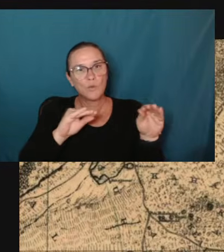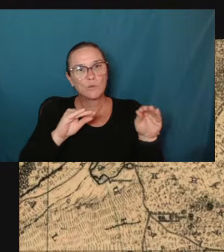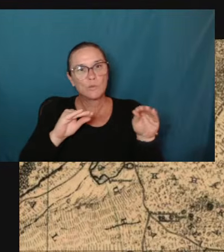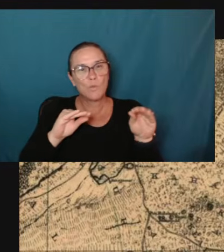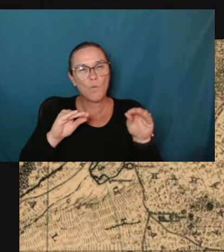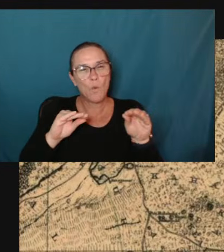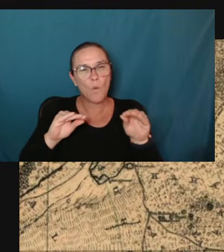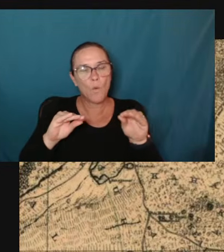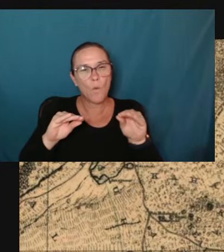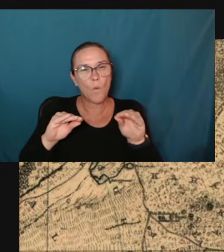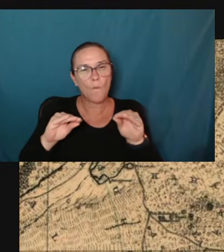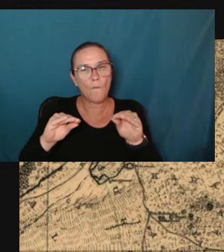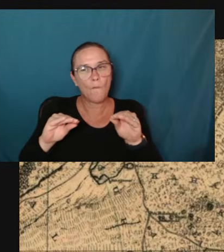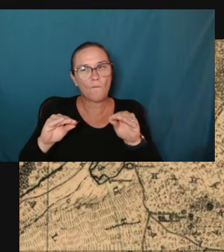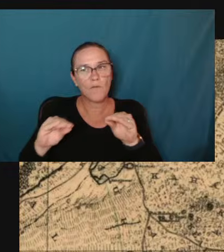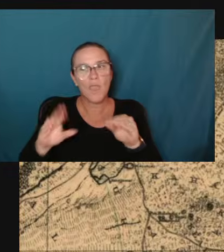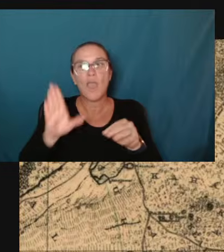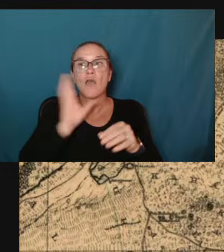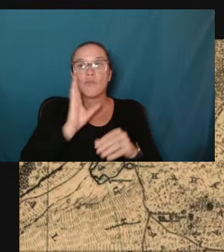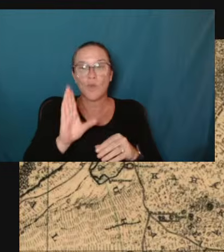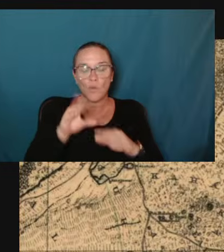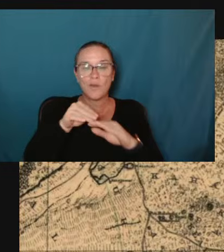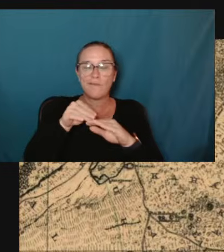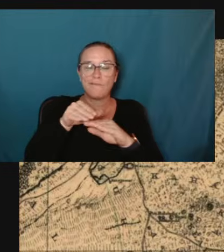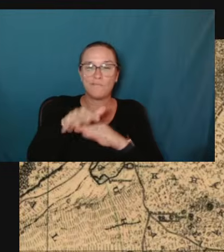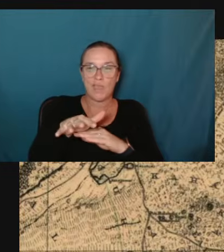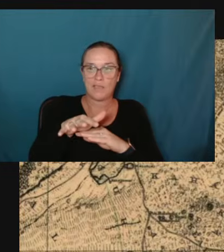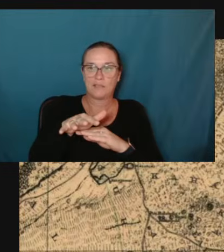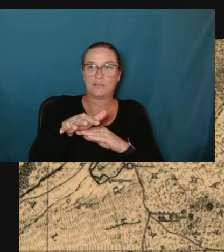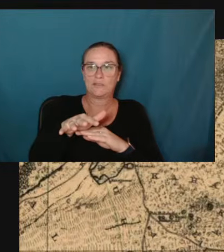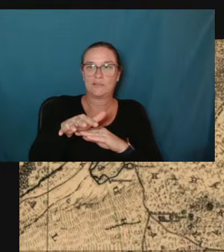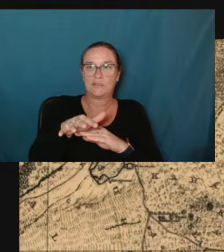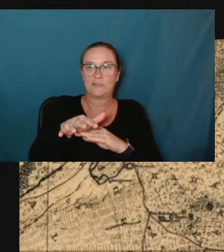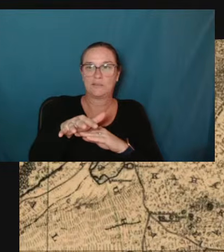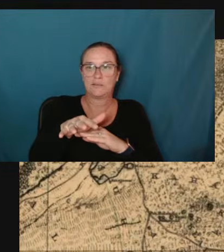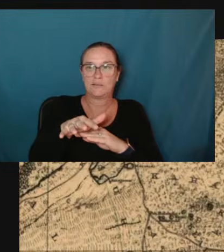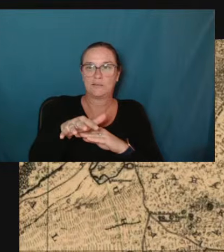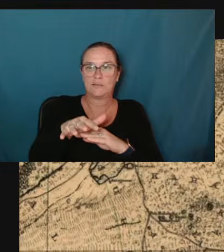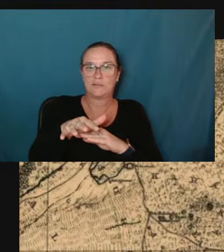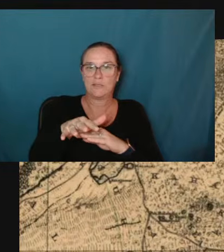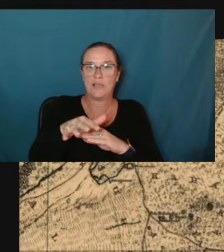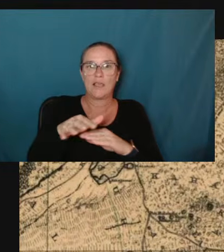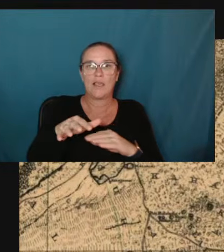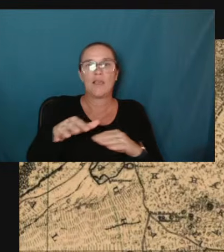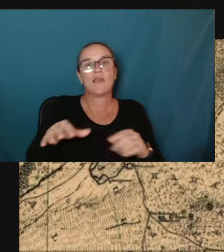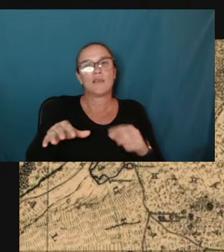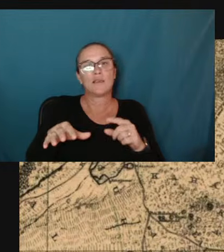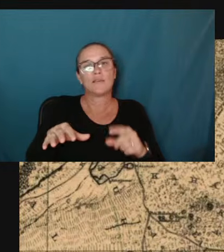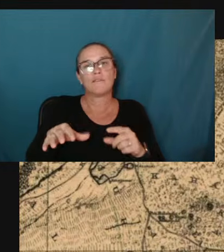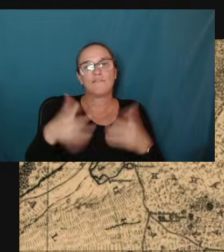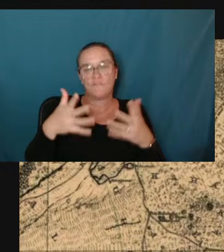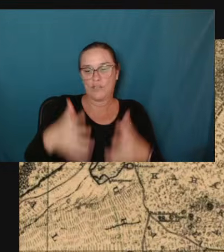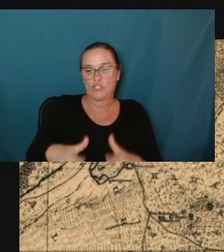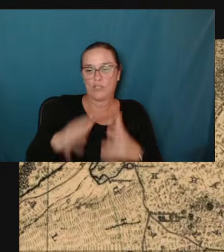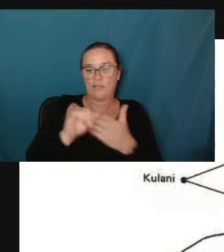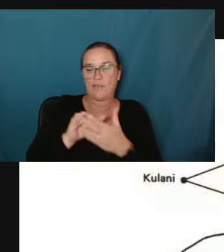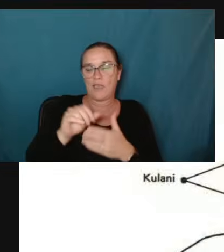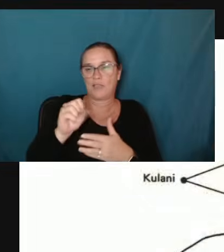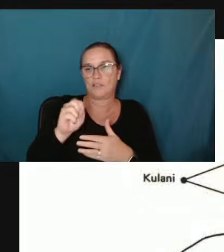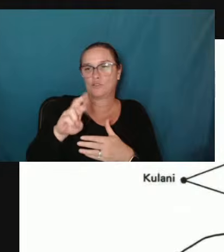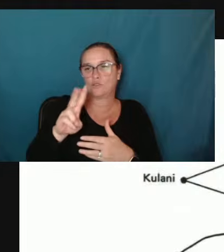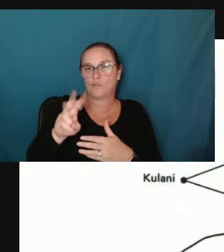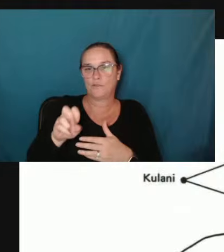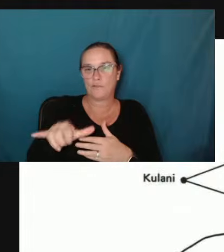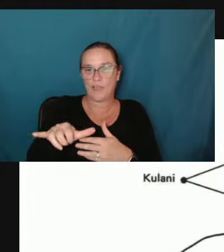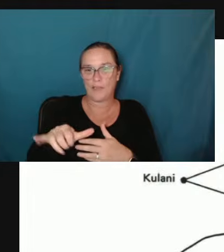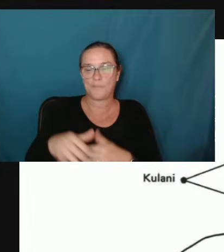a level that it would actually affect the closure of the surveys. But then, when